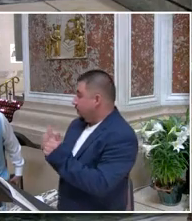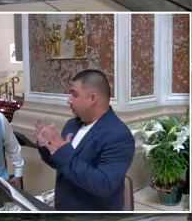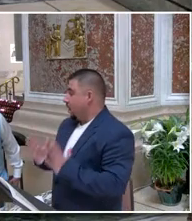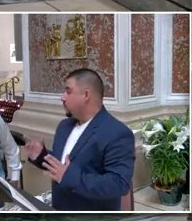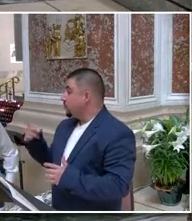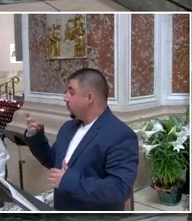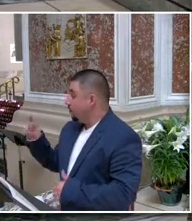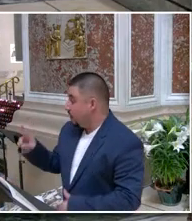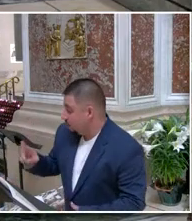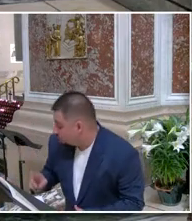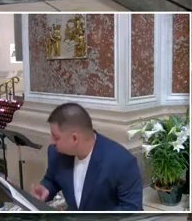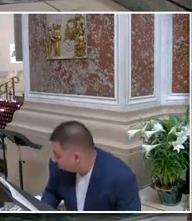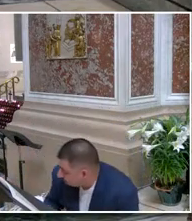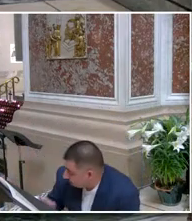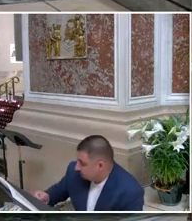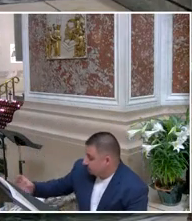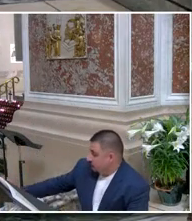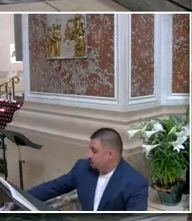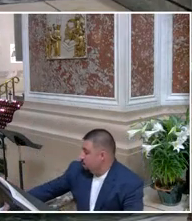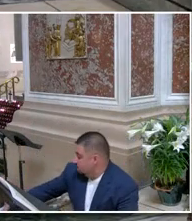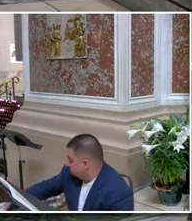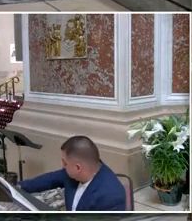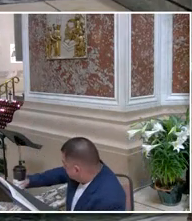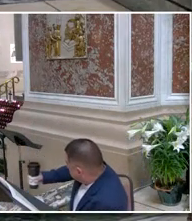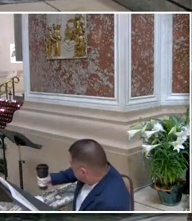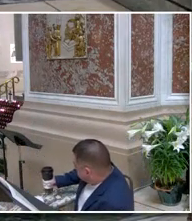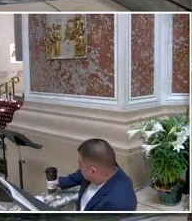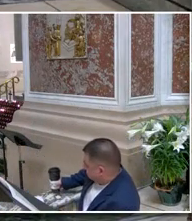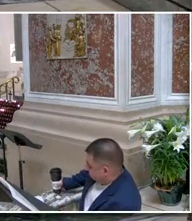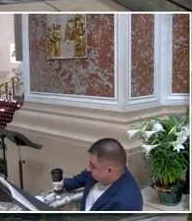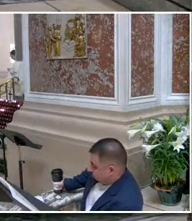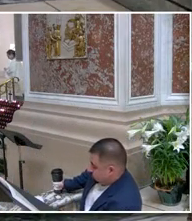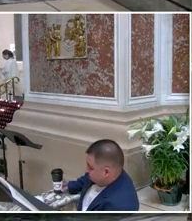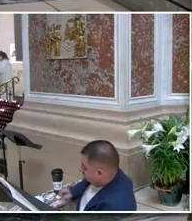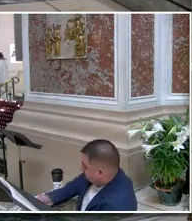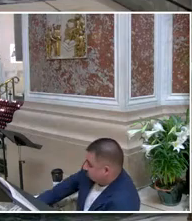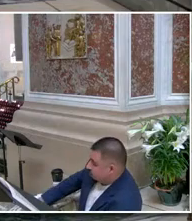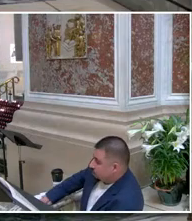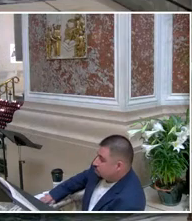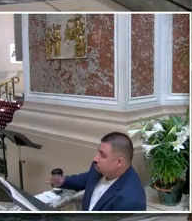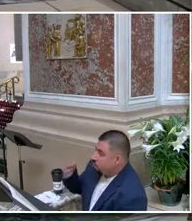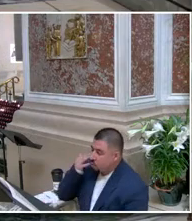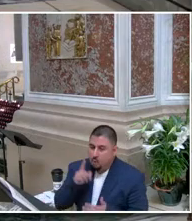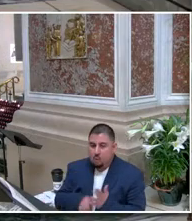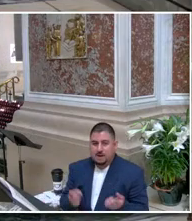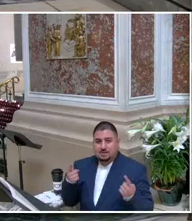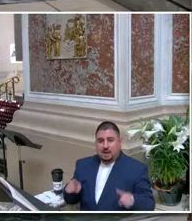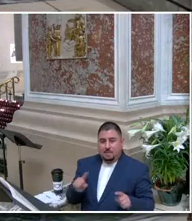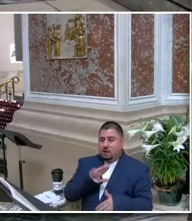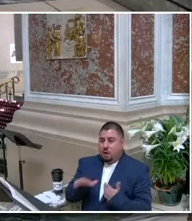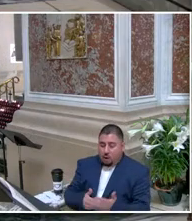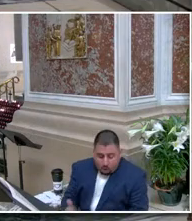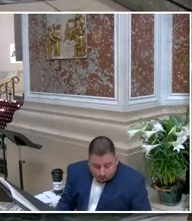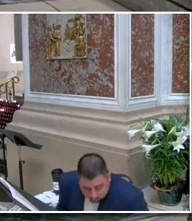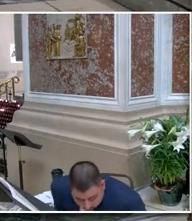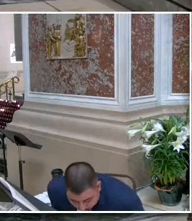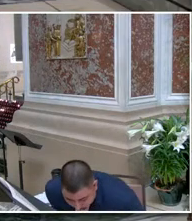Peter proceeded to speak and said, "You know what has happened all over